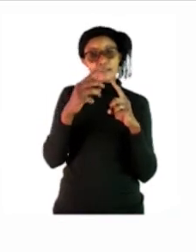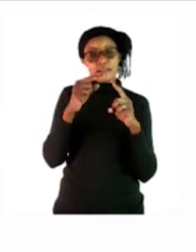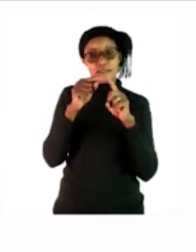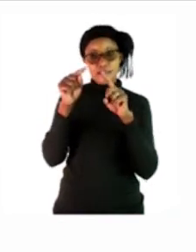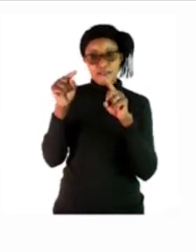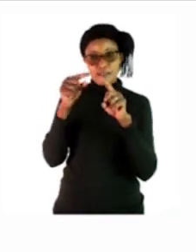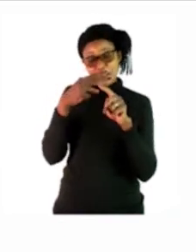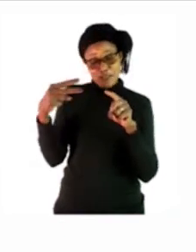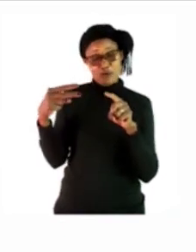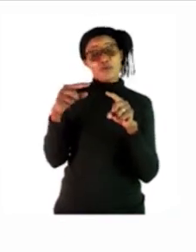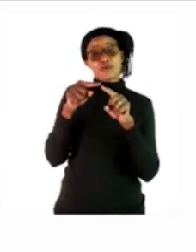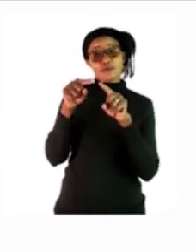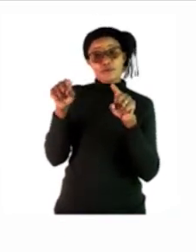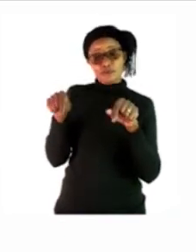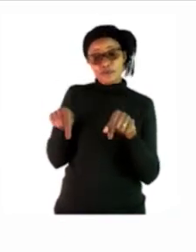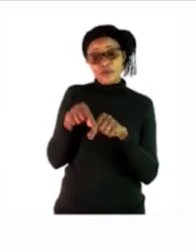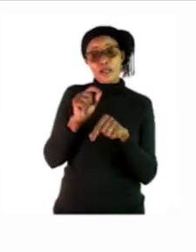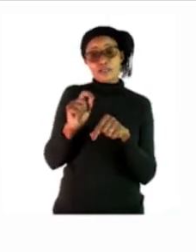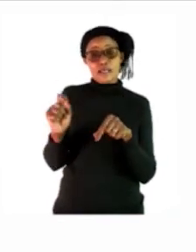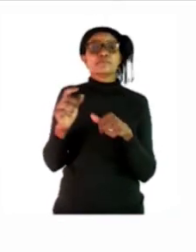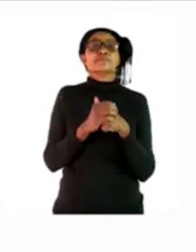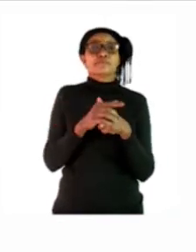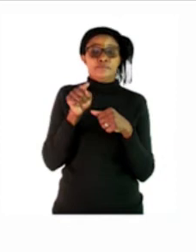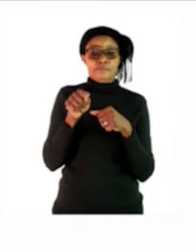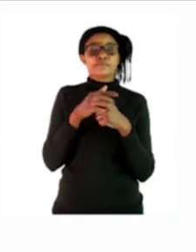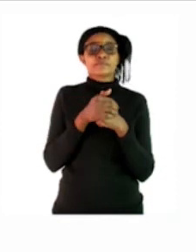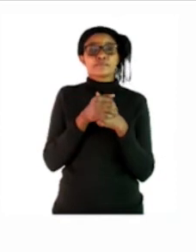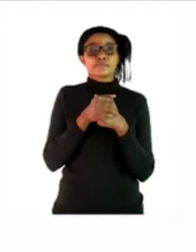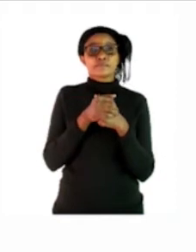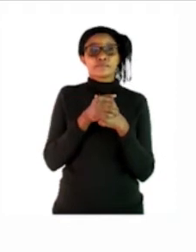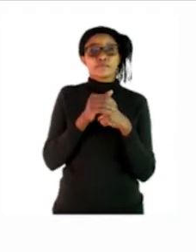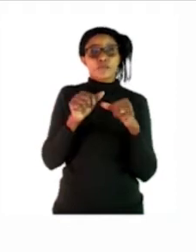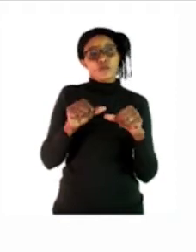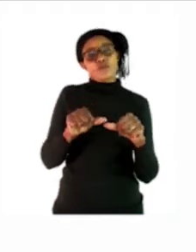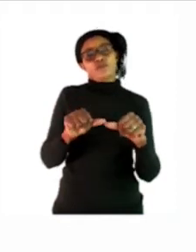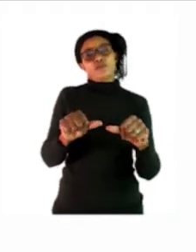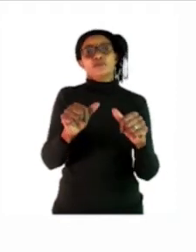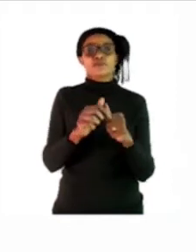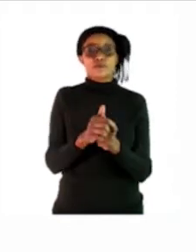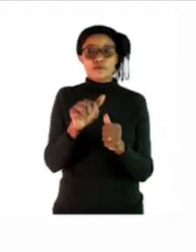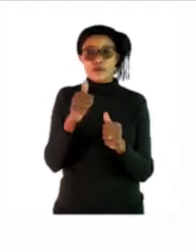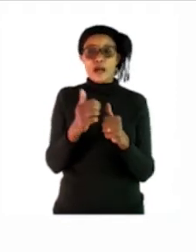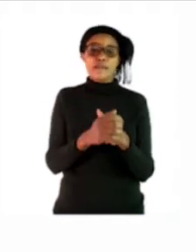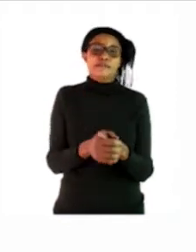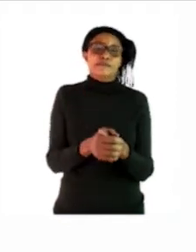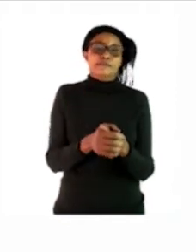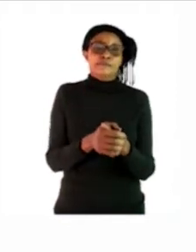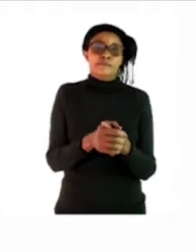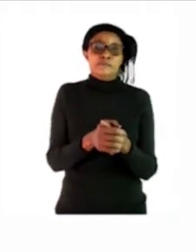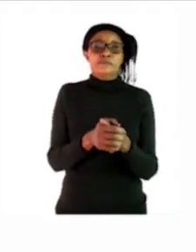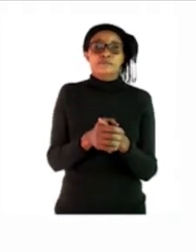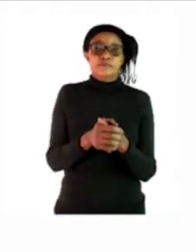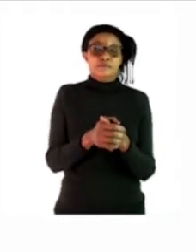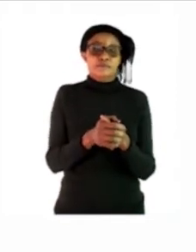equals, fill in the answer. And so you will continue with the other 2 sums as